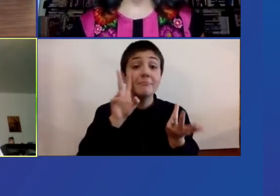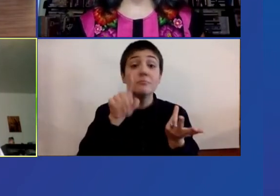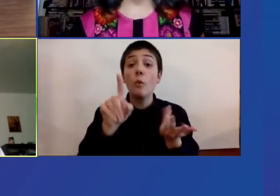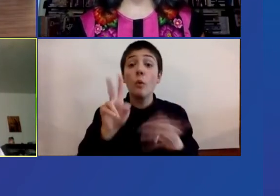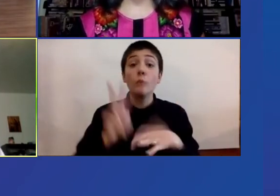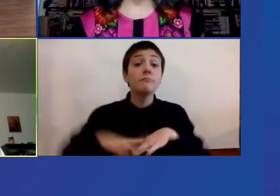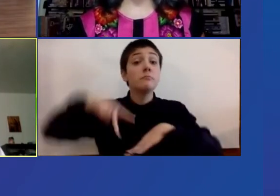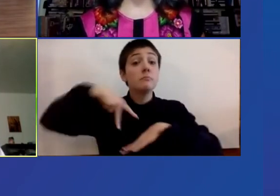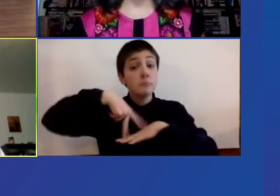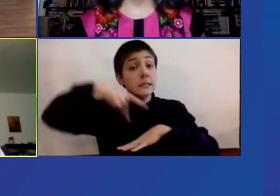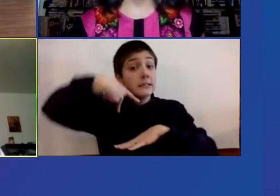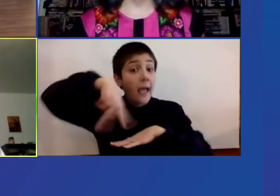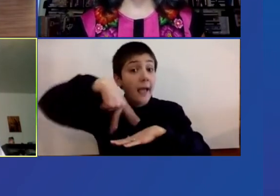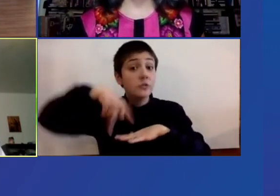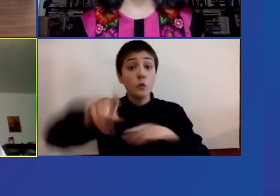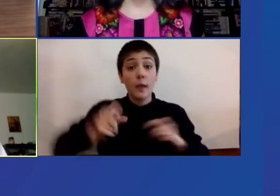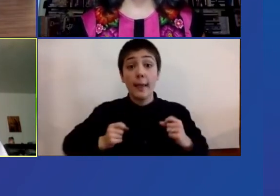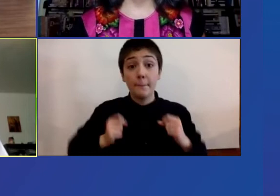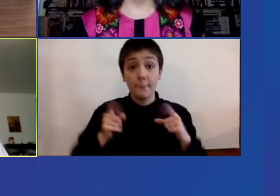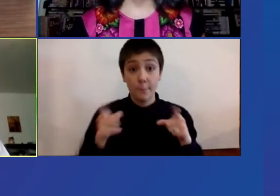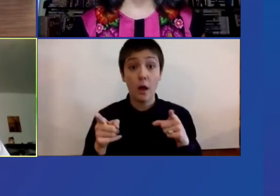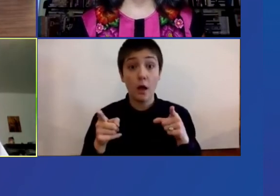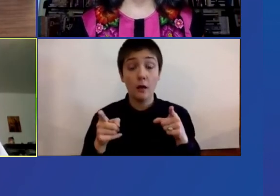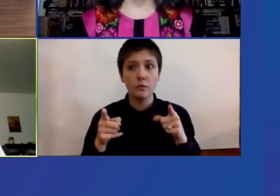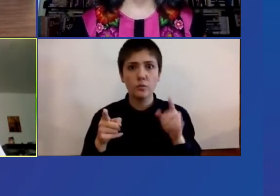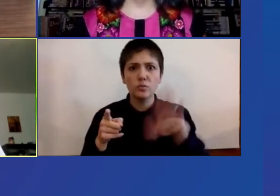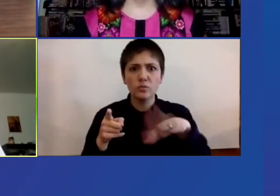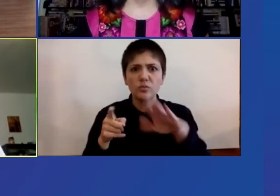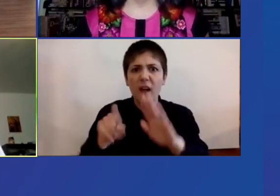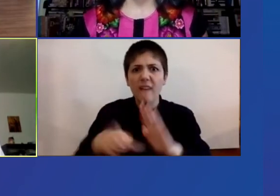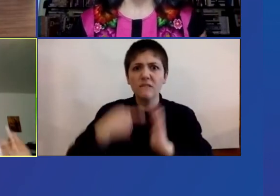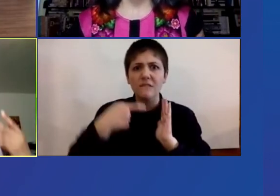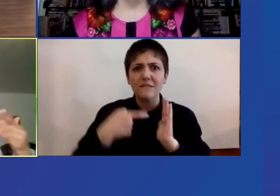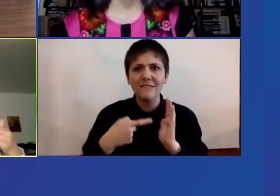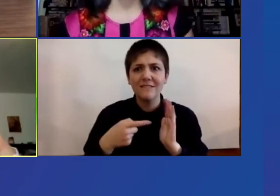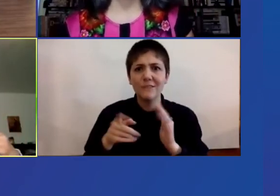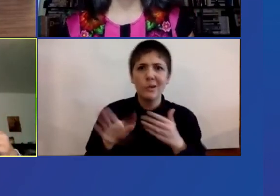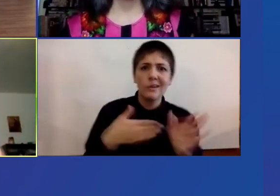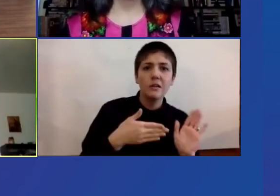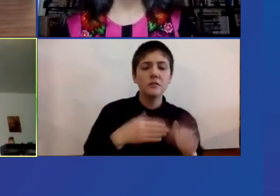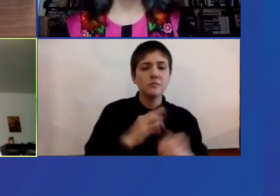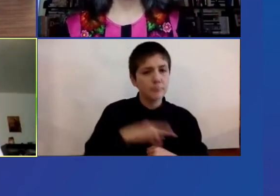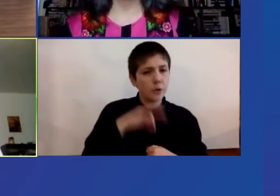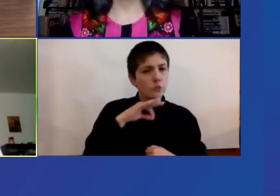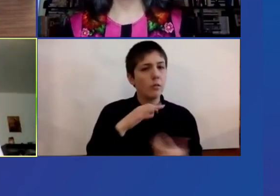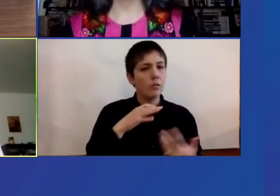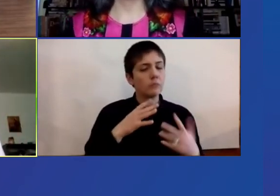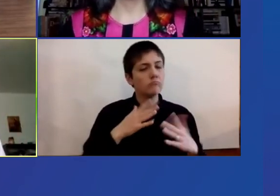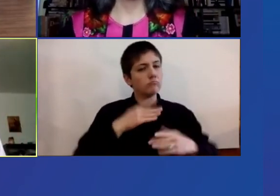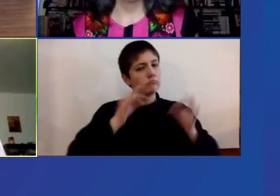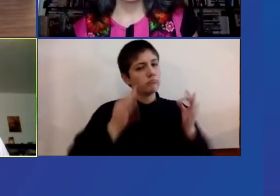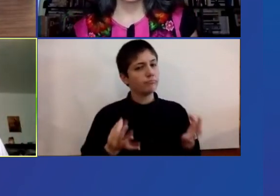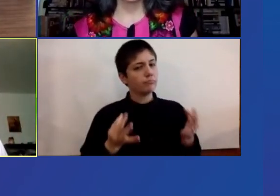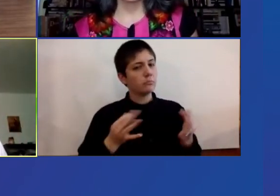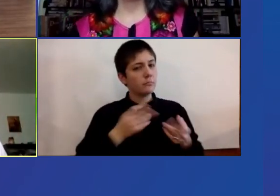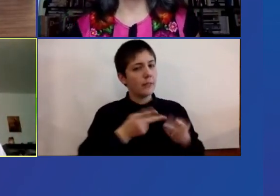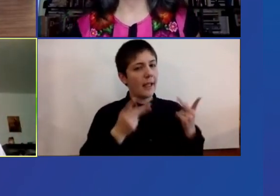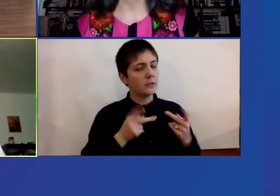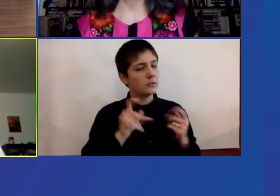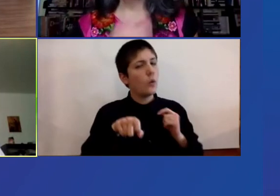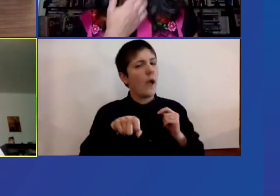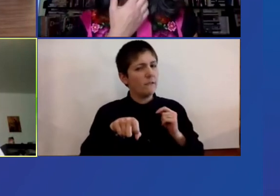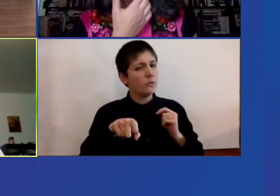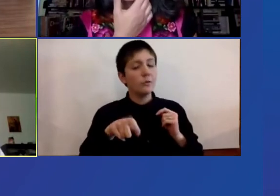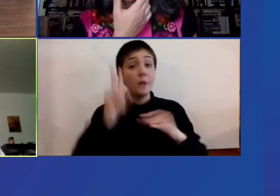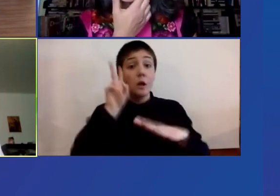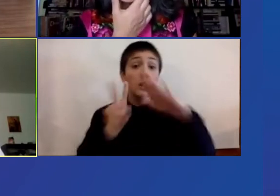improving, well, you kind of have to go to a spiritual place. I mean, there's no way that you can premeditate every single movement that you